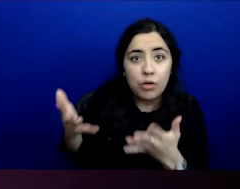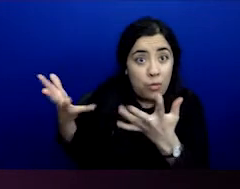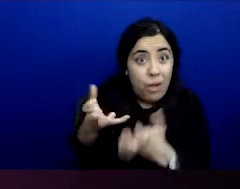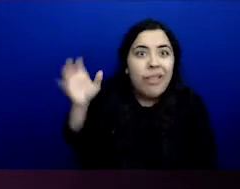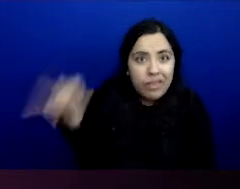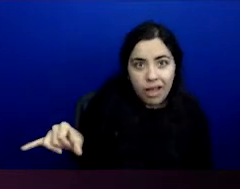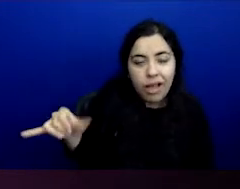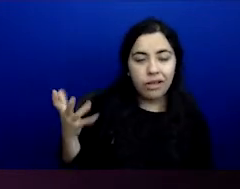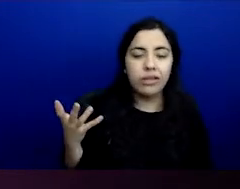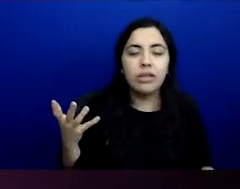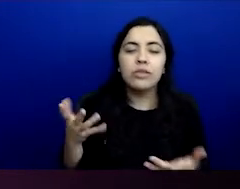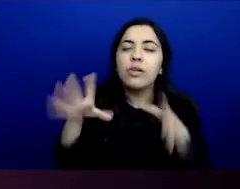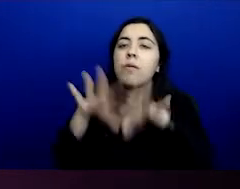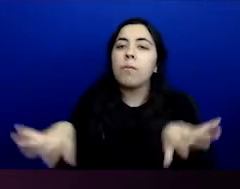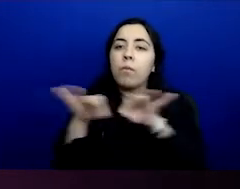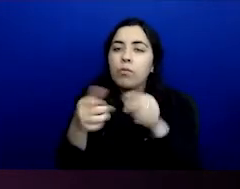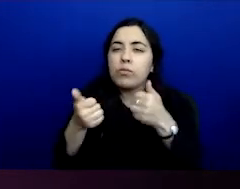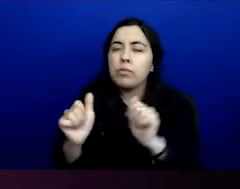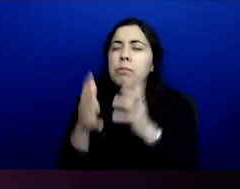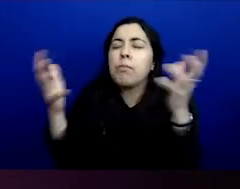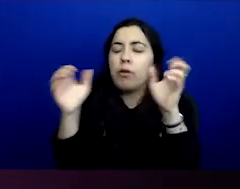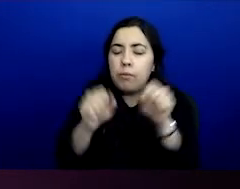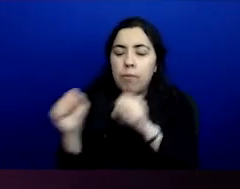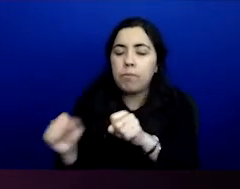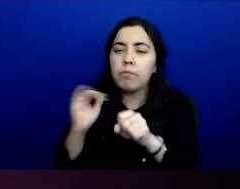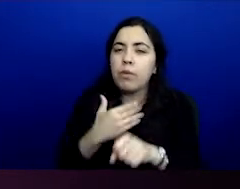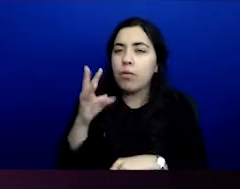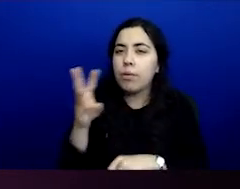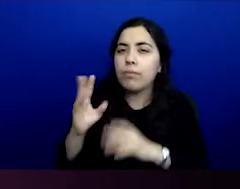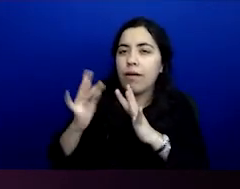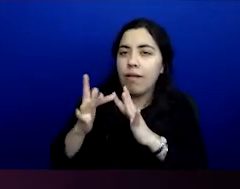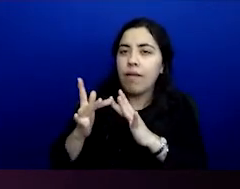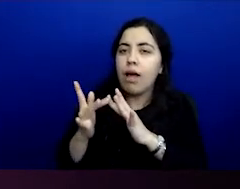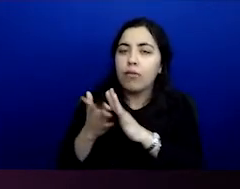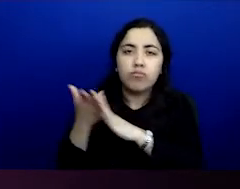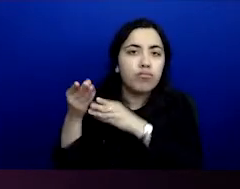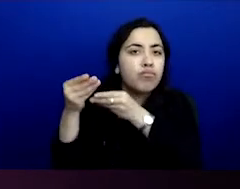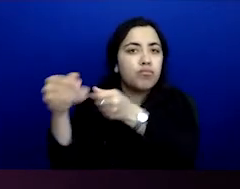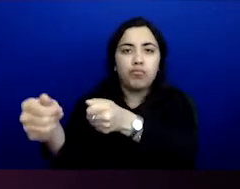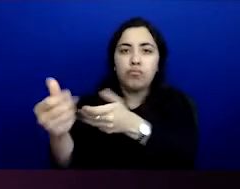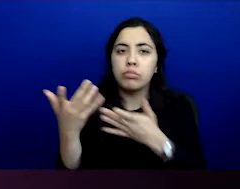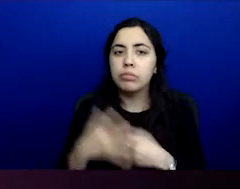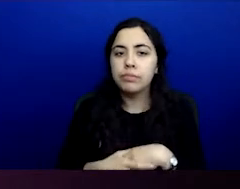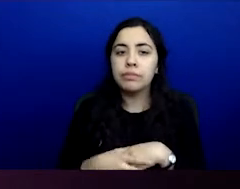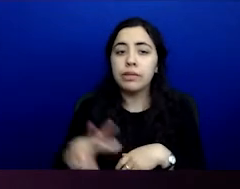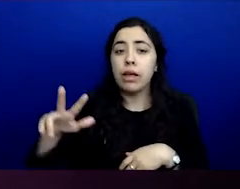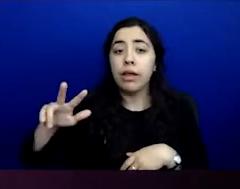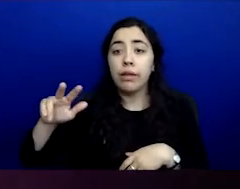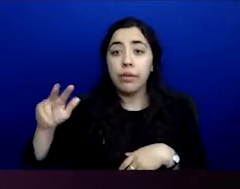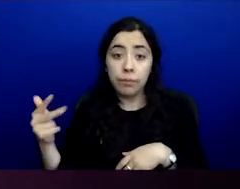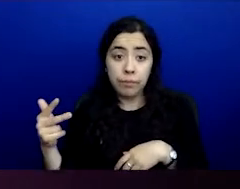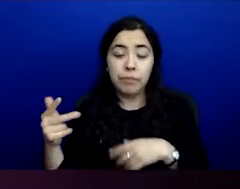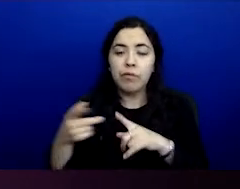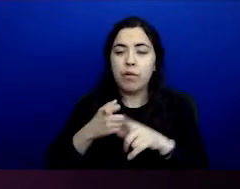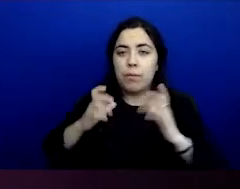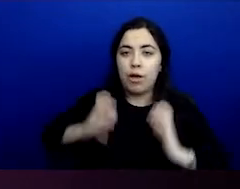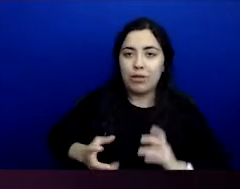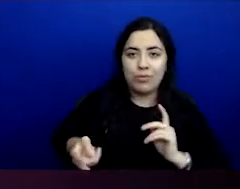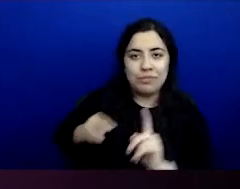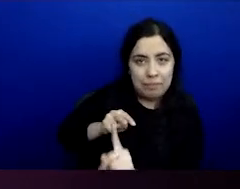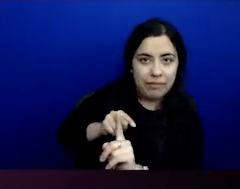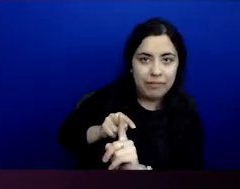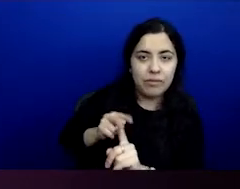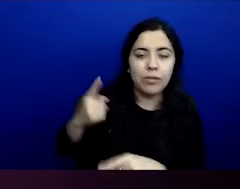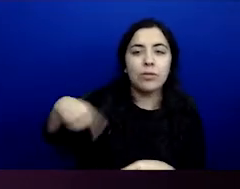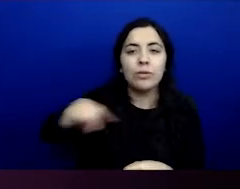try as best as possible to keep our sites online. And then finally, from a customer perspective,